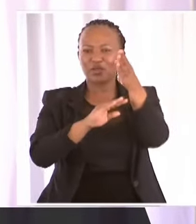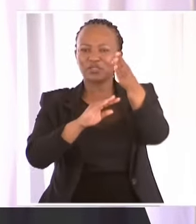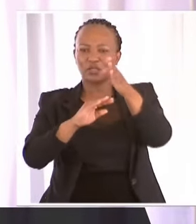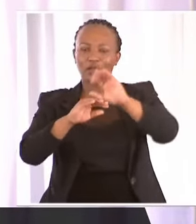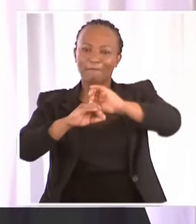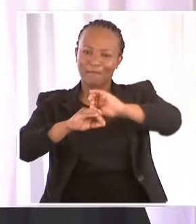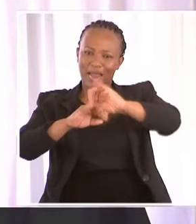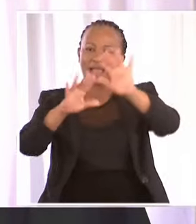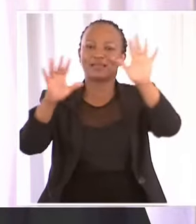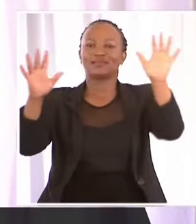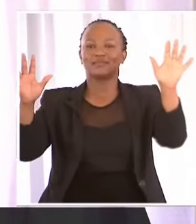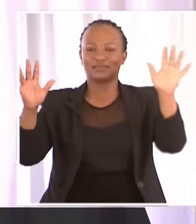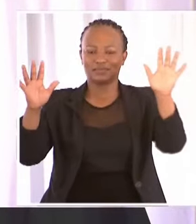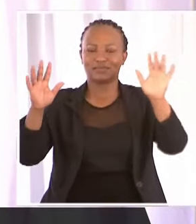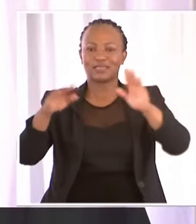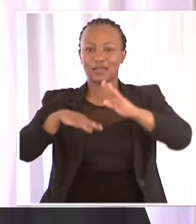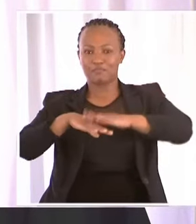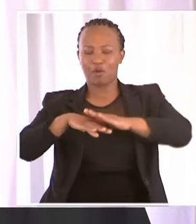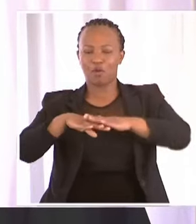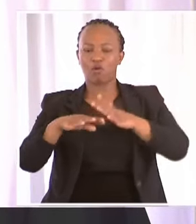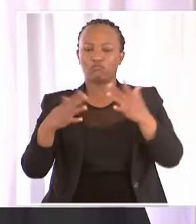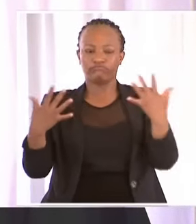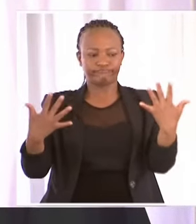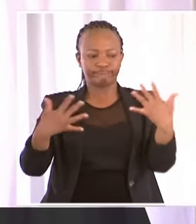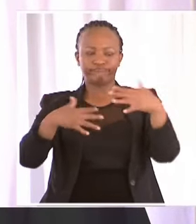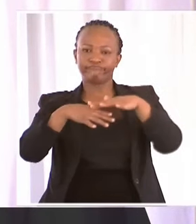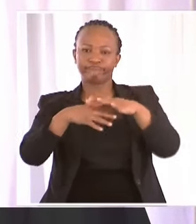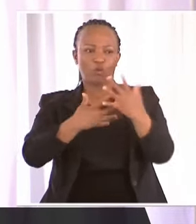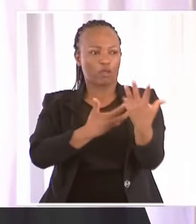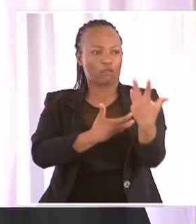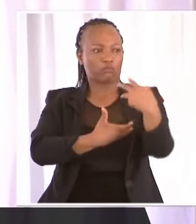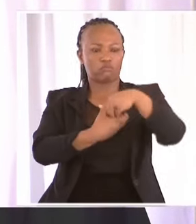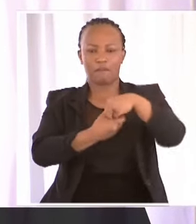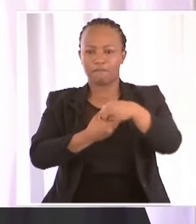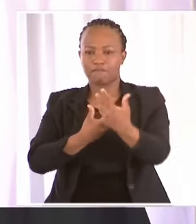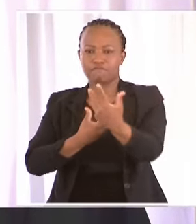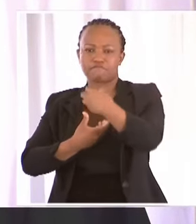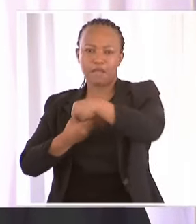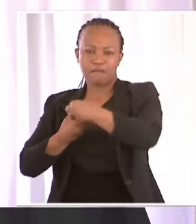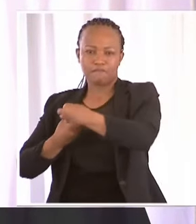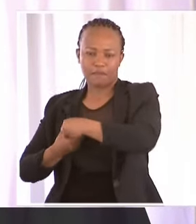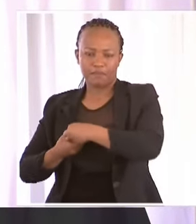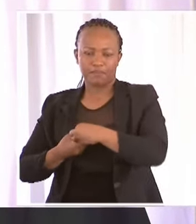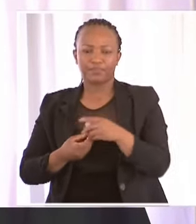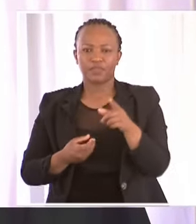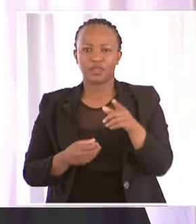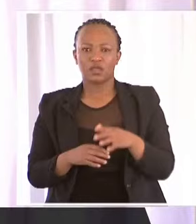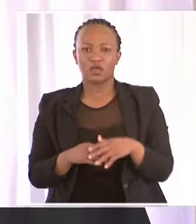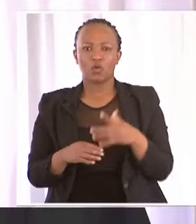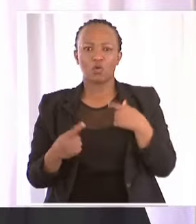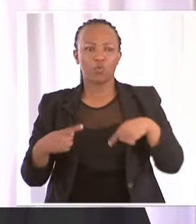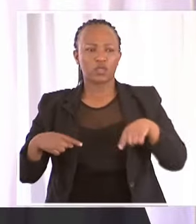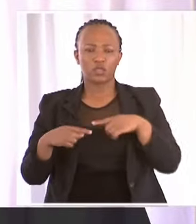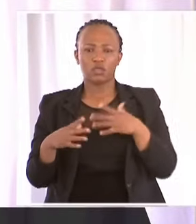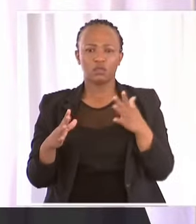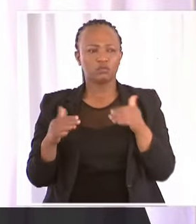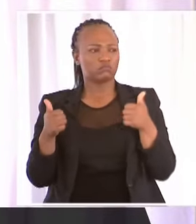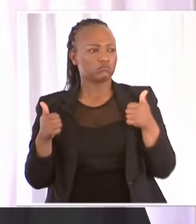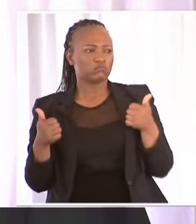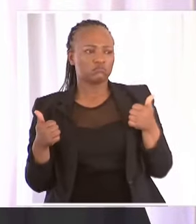brighter and more inclusive. He was not content, as we all know,